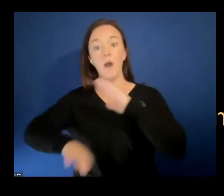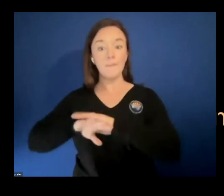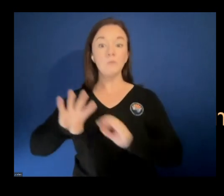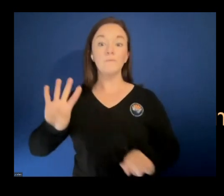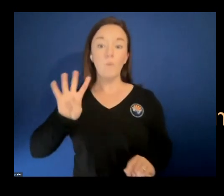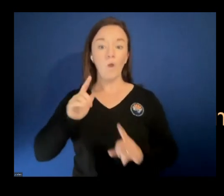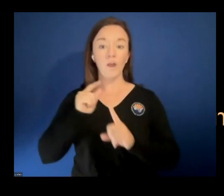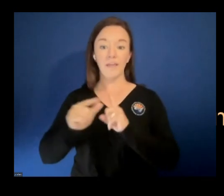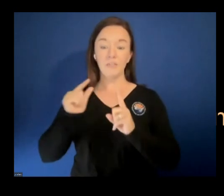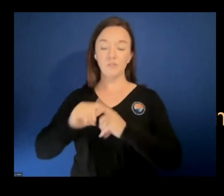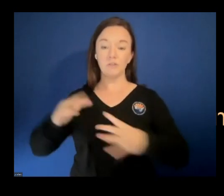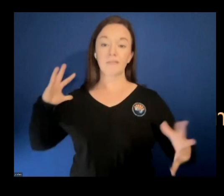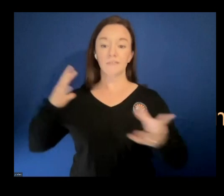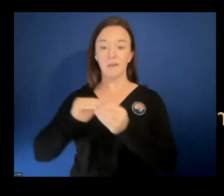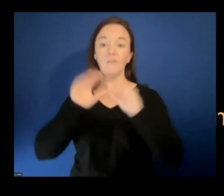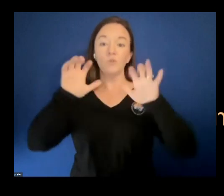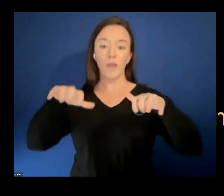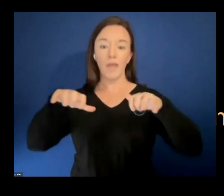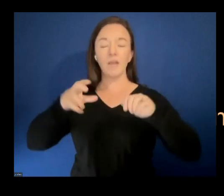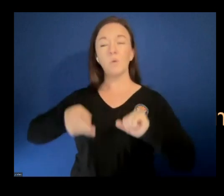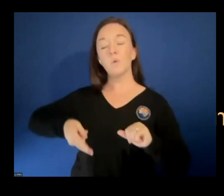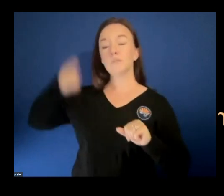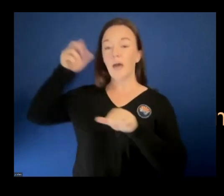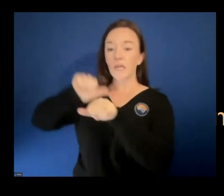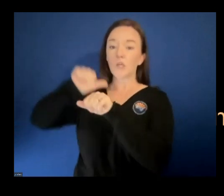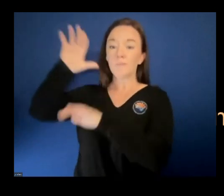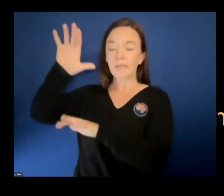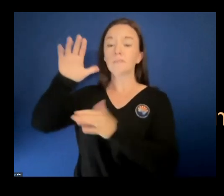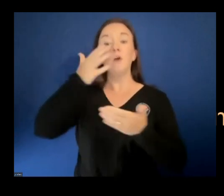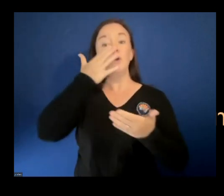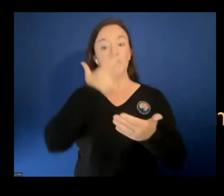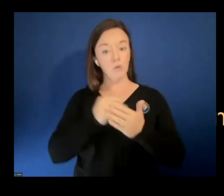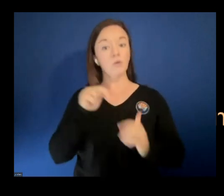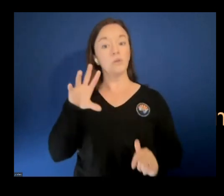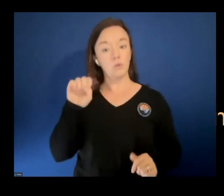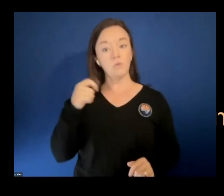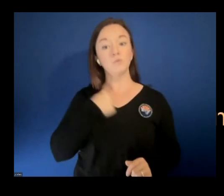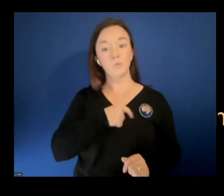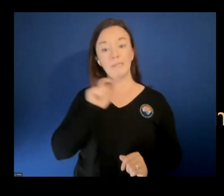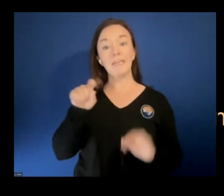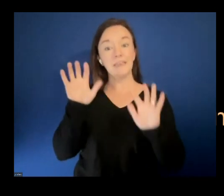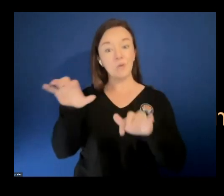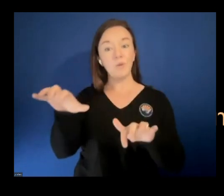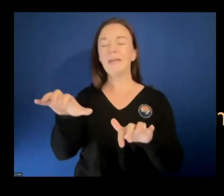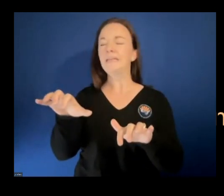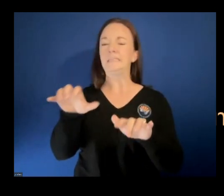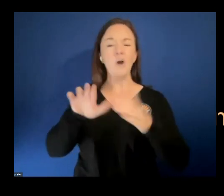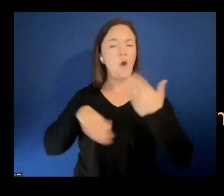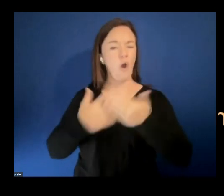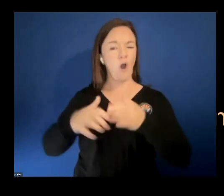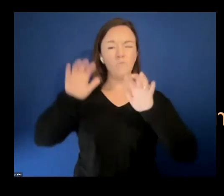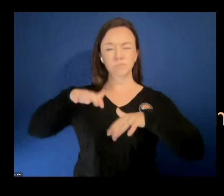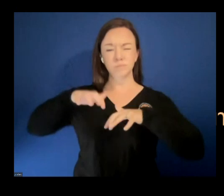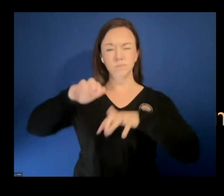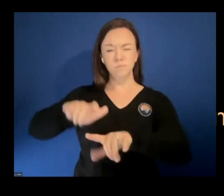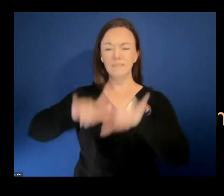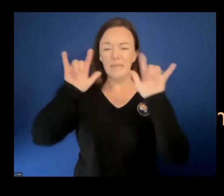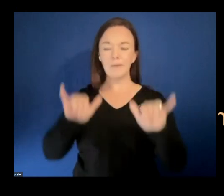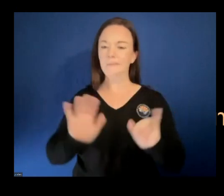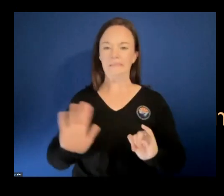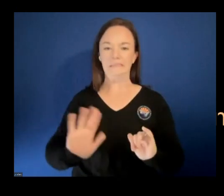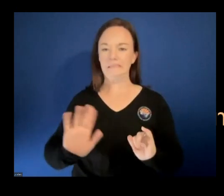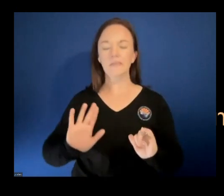peaks. So that is good news in a sense that we need the rain, but we don't need it all at one time. So flash flooding will certainly